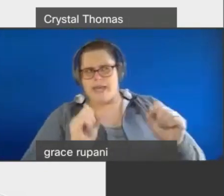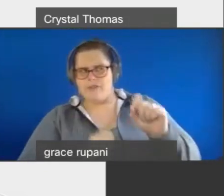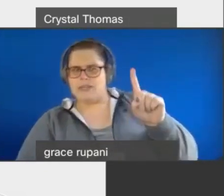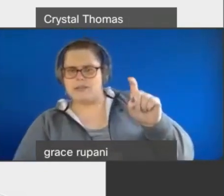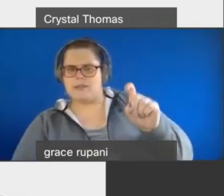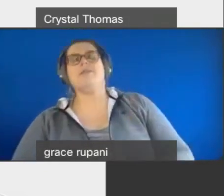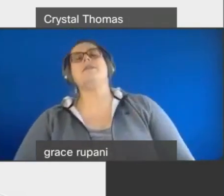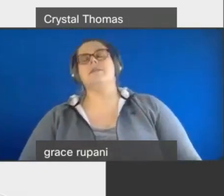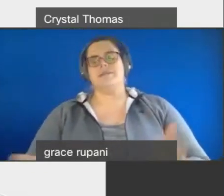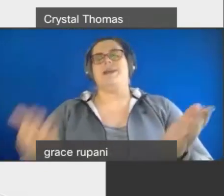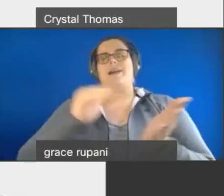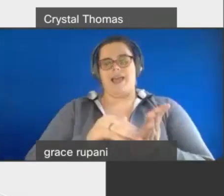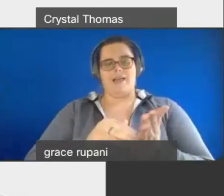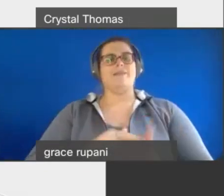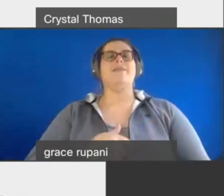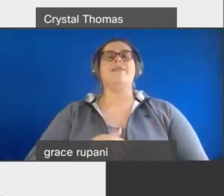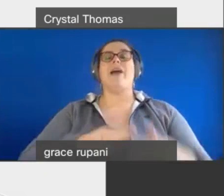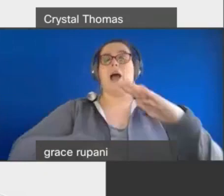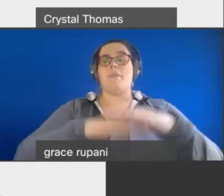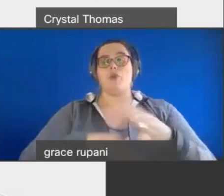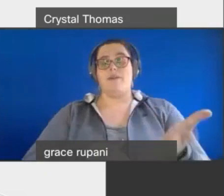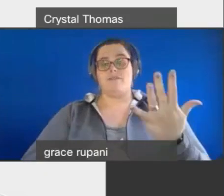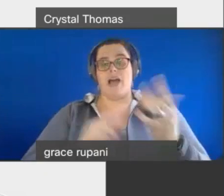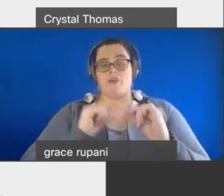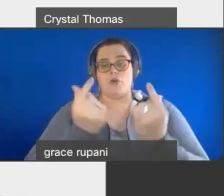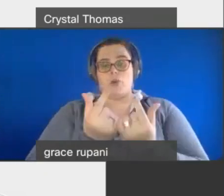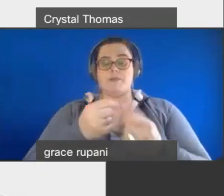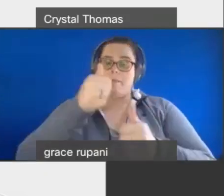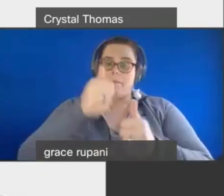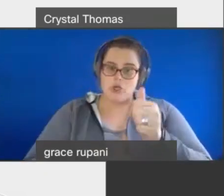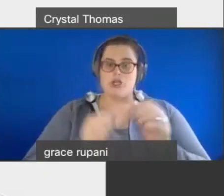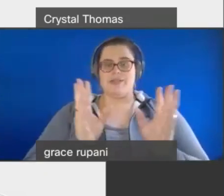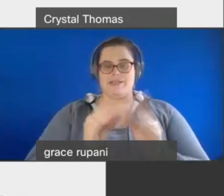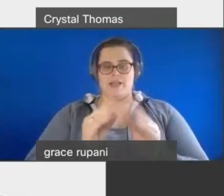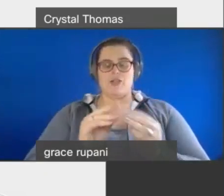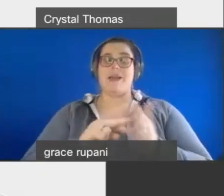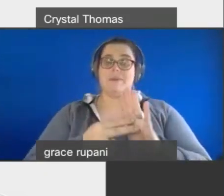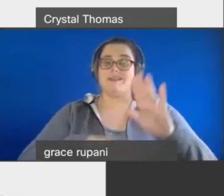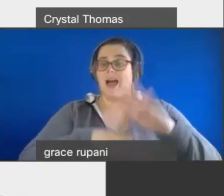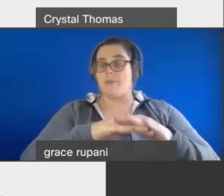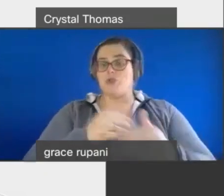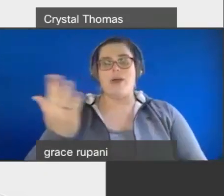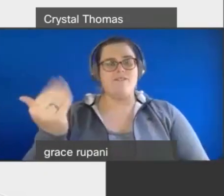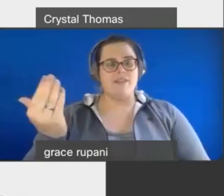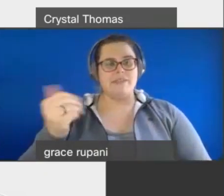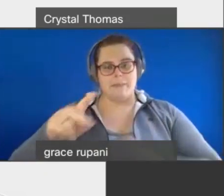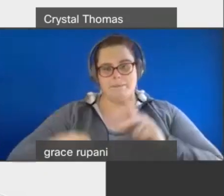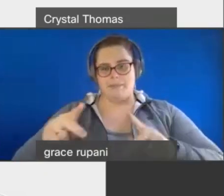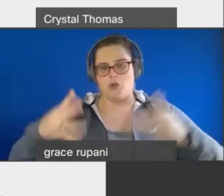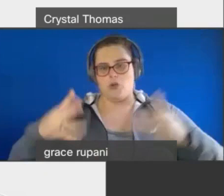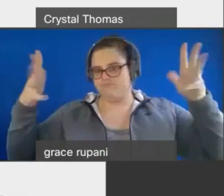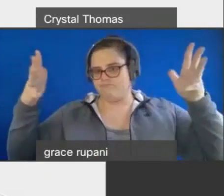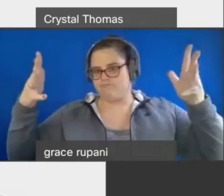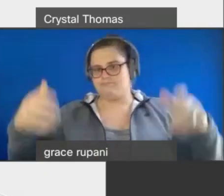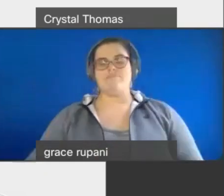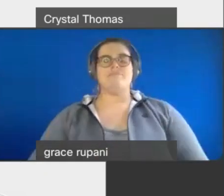5 groups per session, which equals to 15 participants at one given time. At this moment today, 90% of